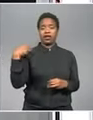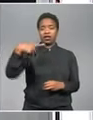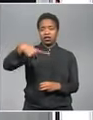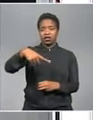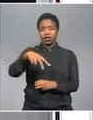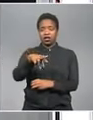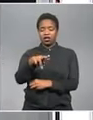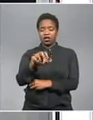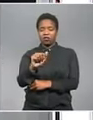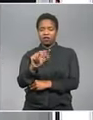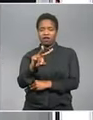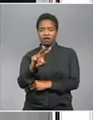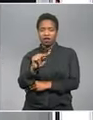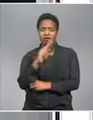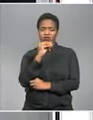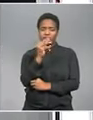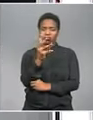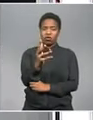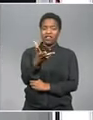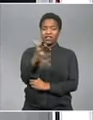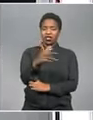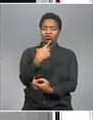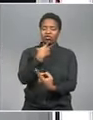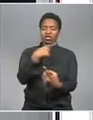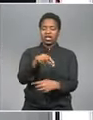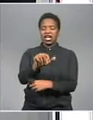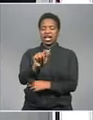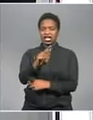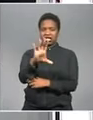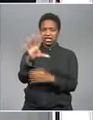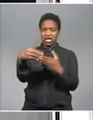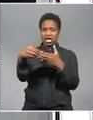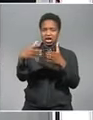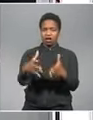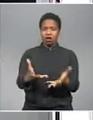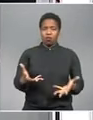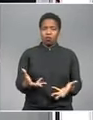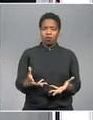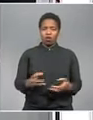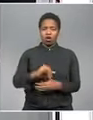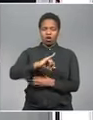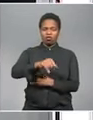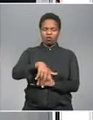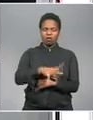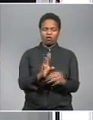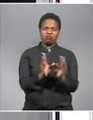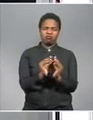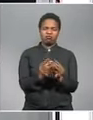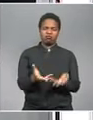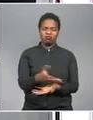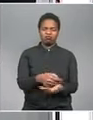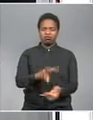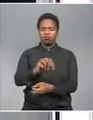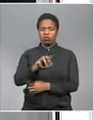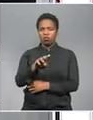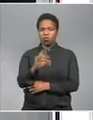Pravin Gordhan. He made the announcement in his capacity as an ANC leader. That was during a ward meeting in Sharon Lee in Johannesburg. Heidi